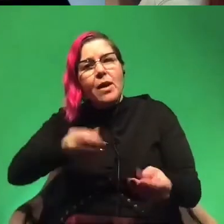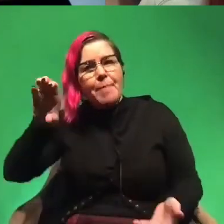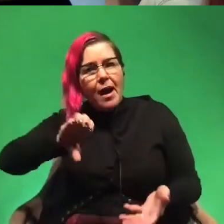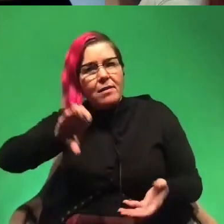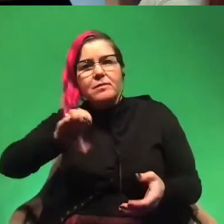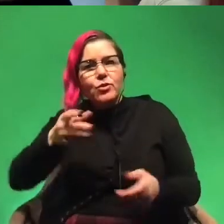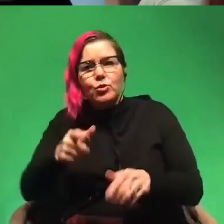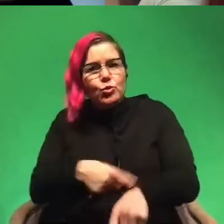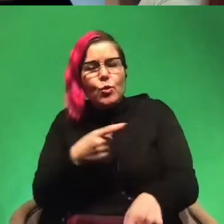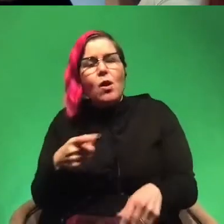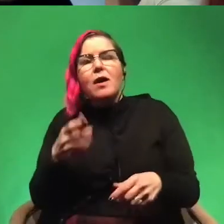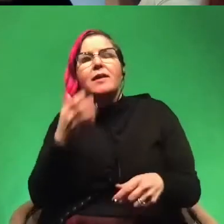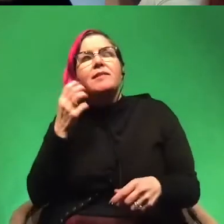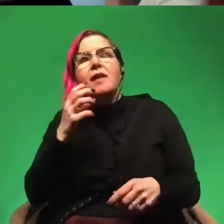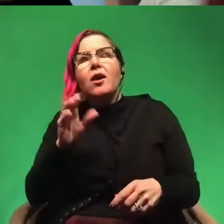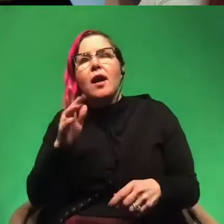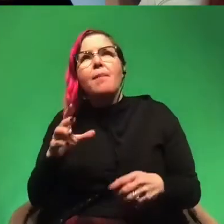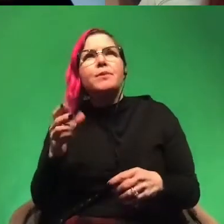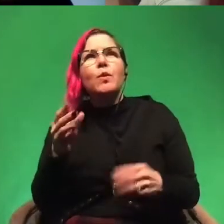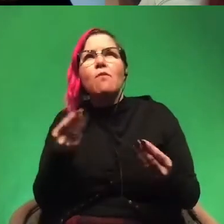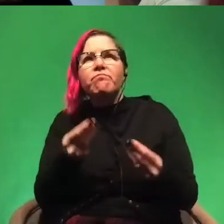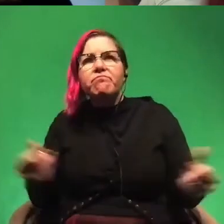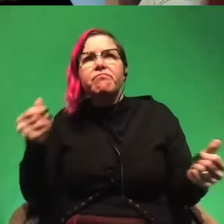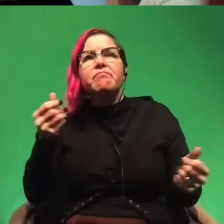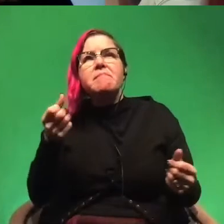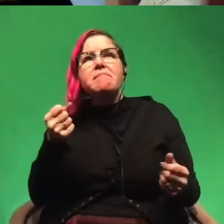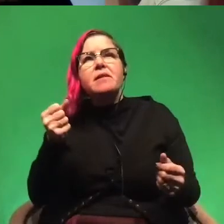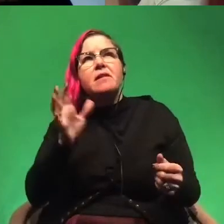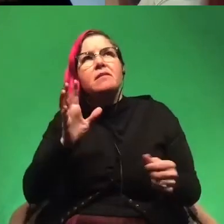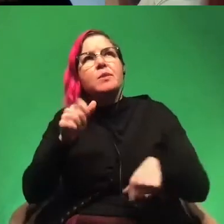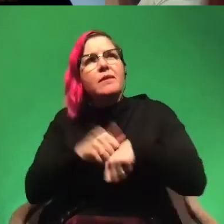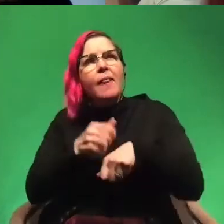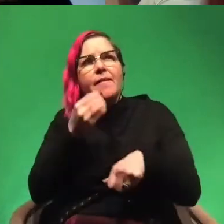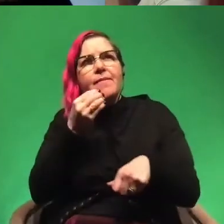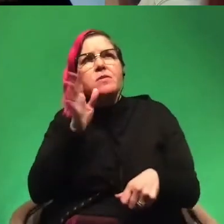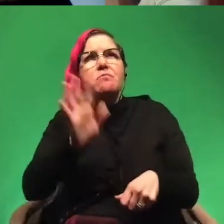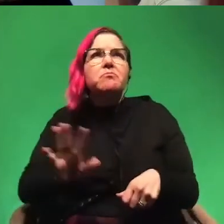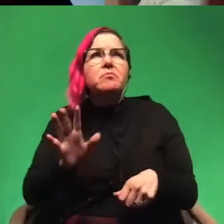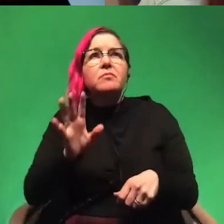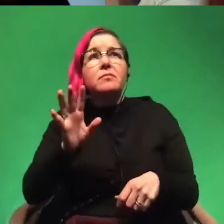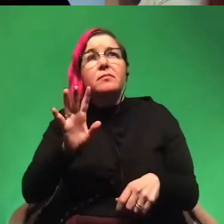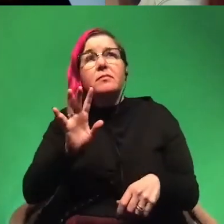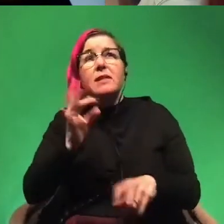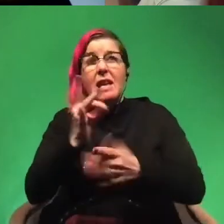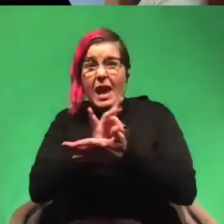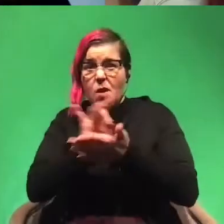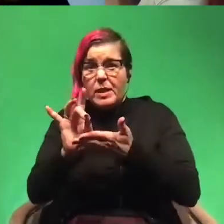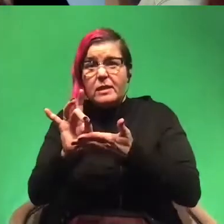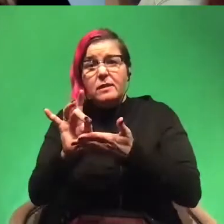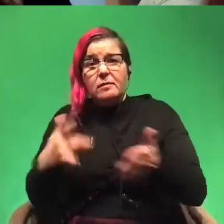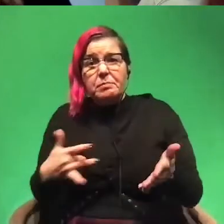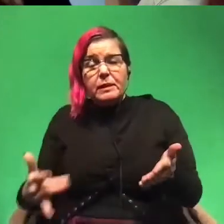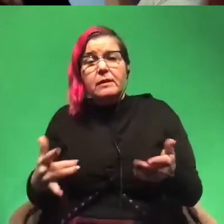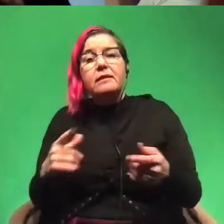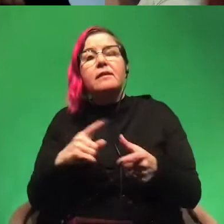tiger cubs naturally are going to wean around, they're gonna start eating solid food around like 8 weeks. And they're